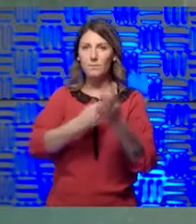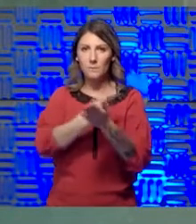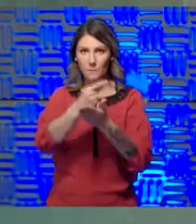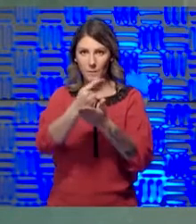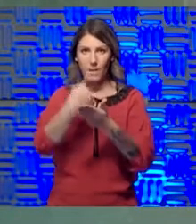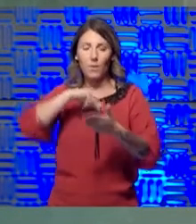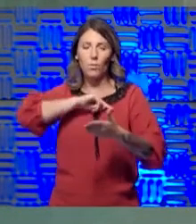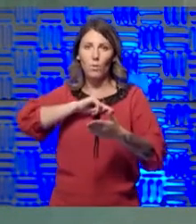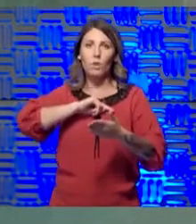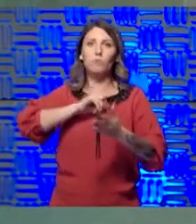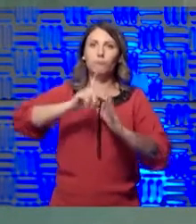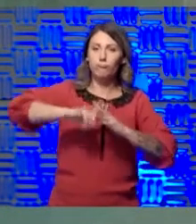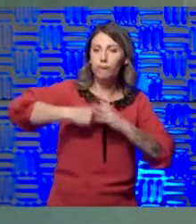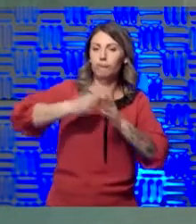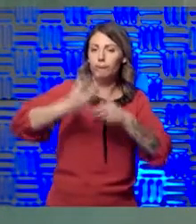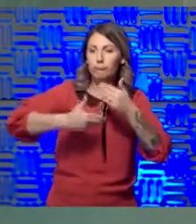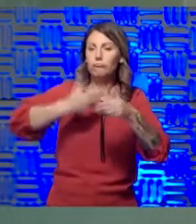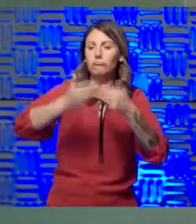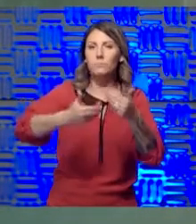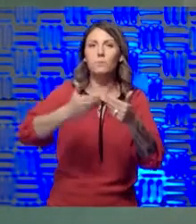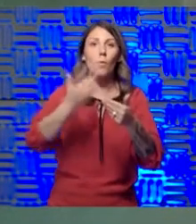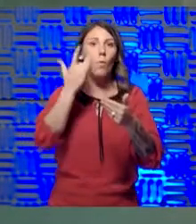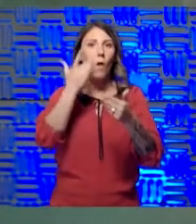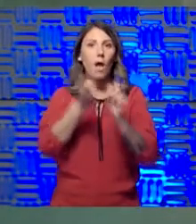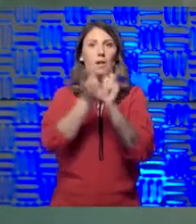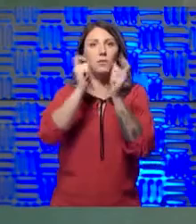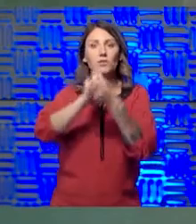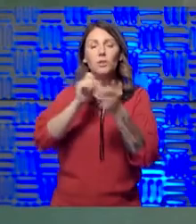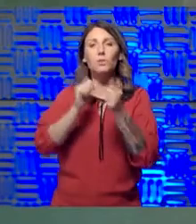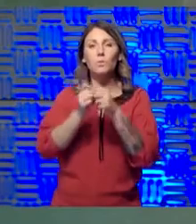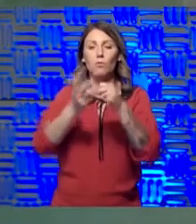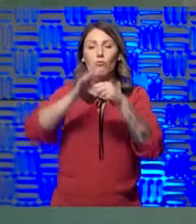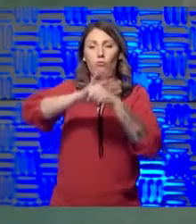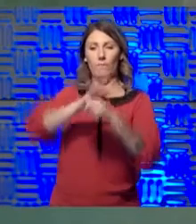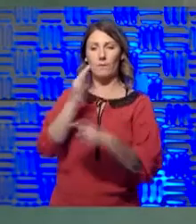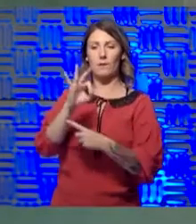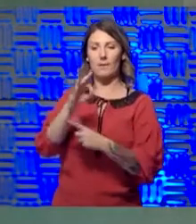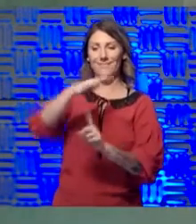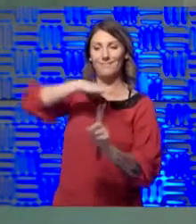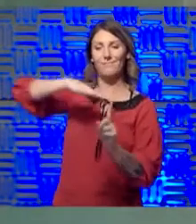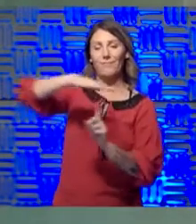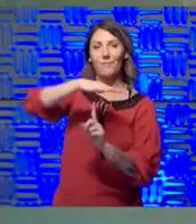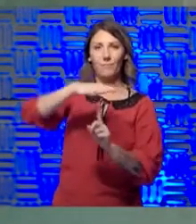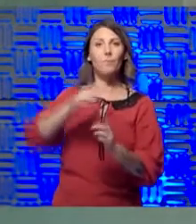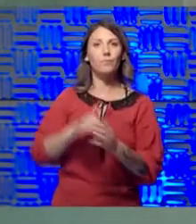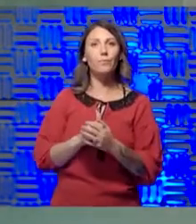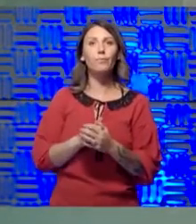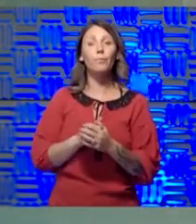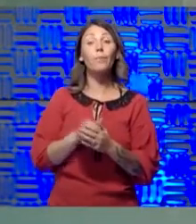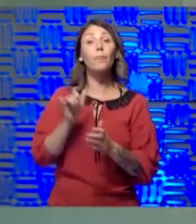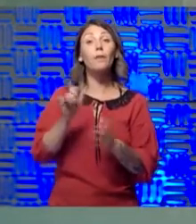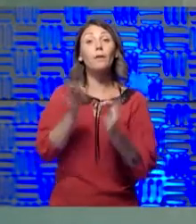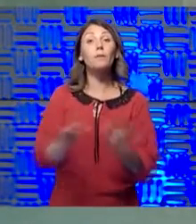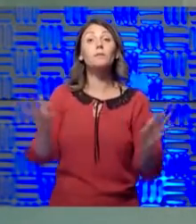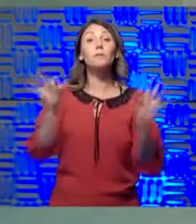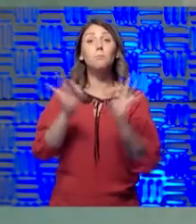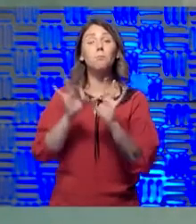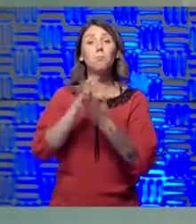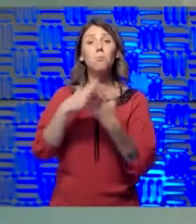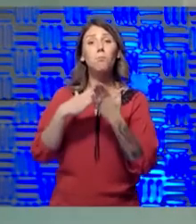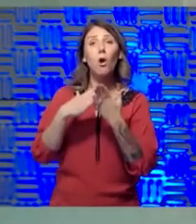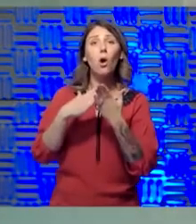that back up because of the change in the COVID environment. And so that's an important part of